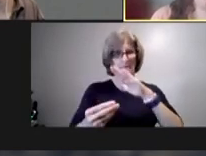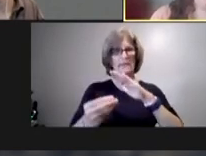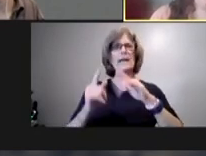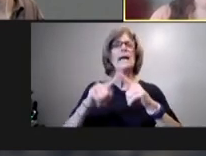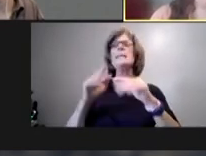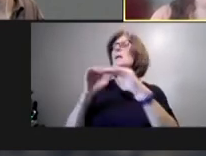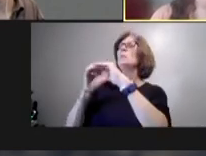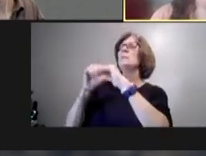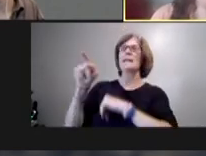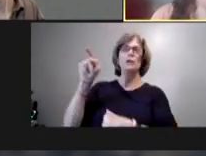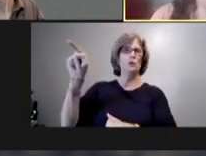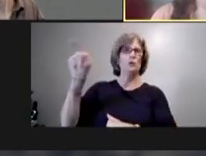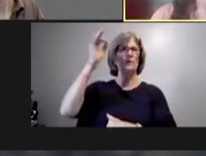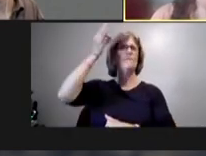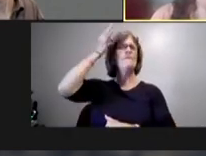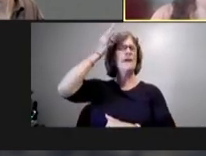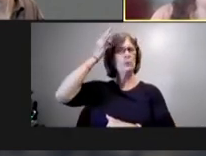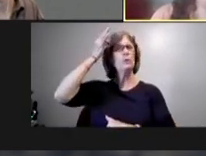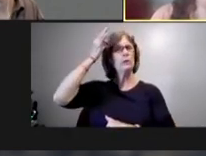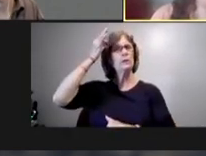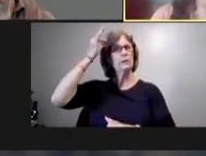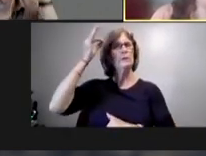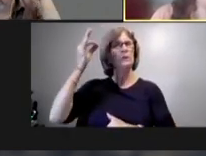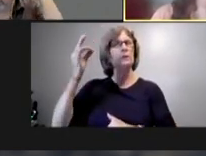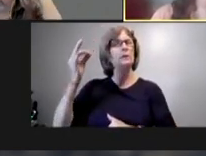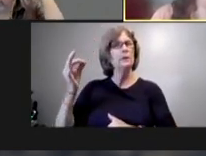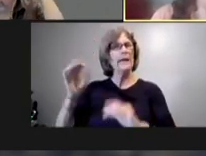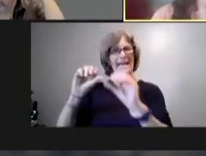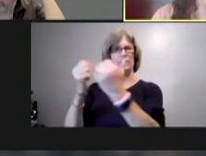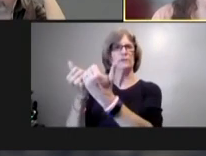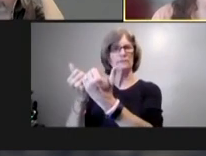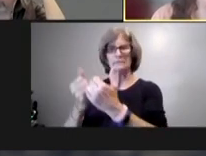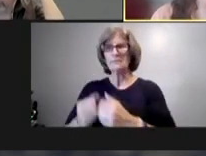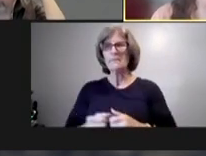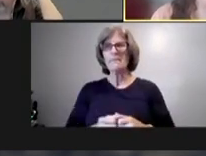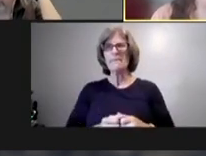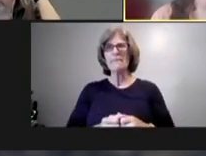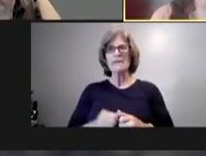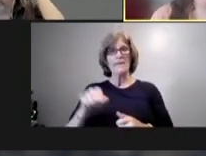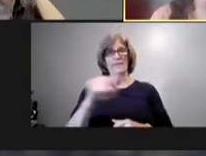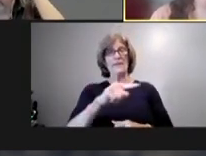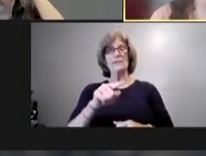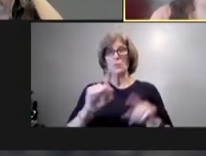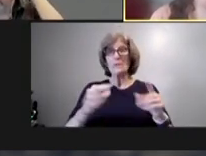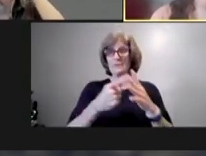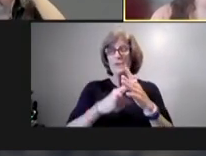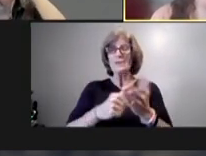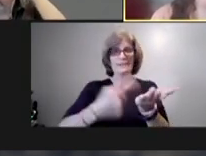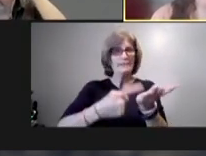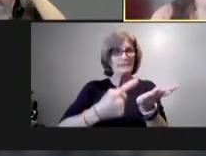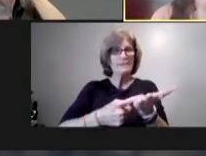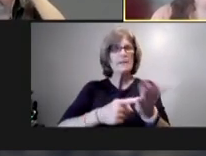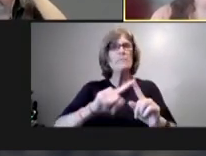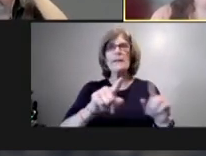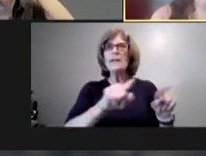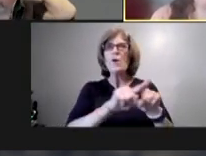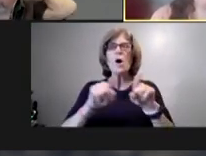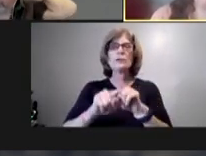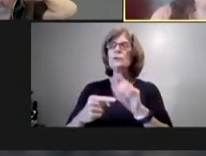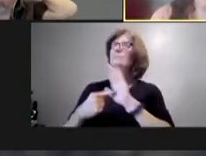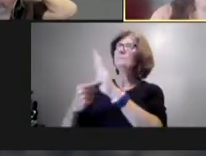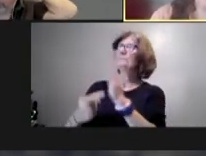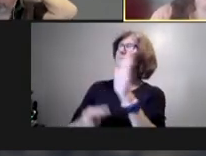Register. And what it will do, not simply for us to have this discussion, but it will show the federal government, the city of